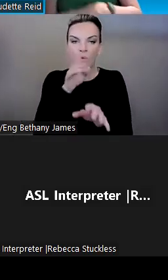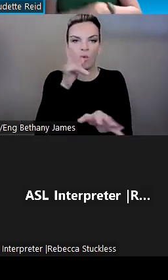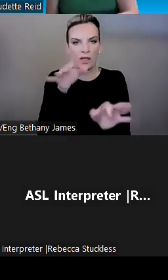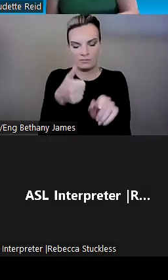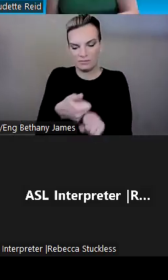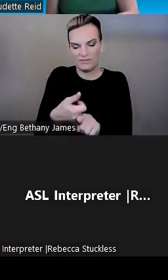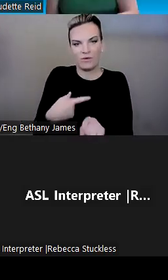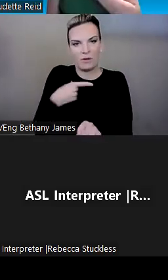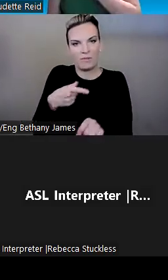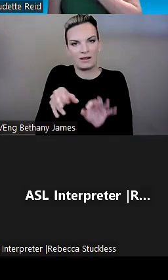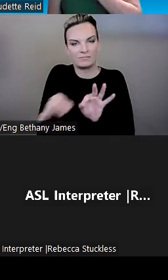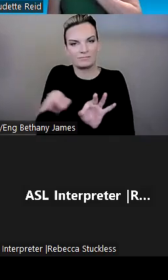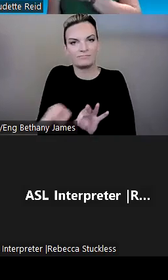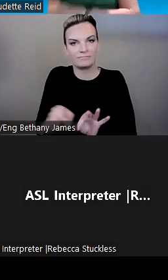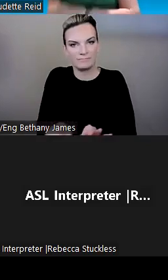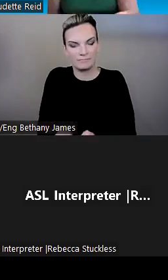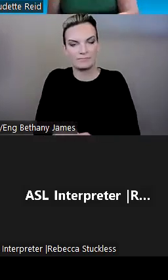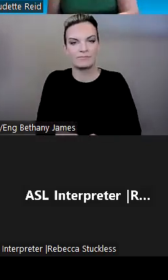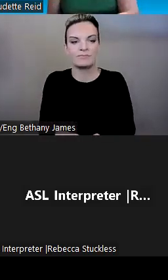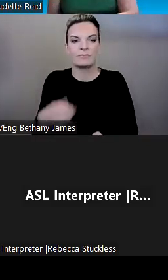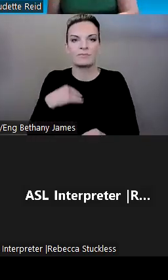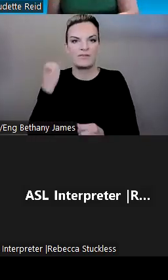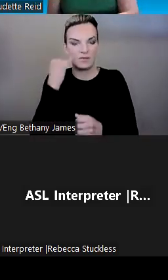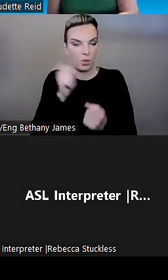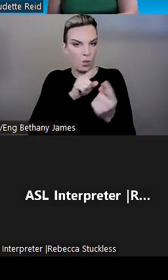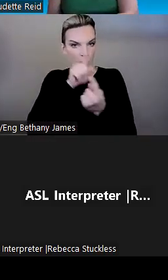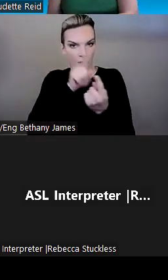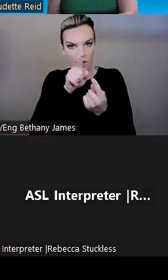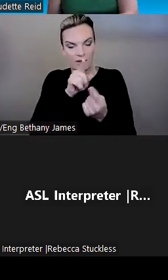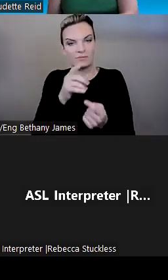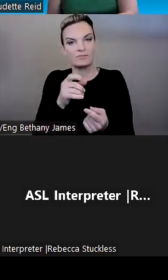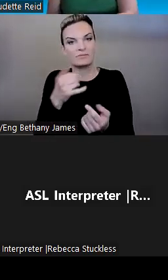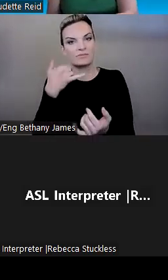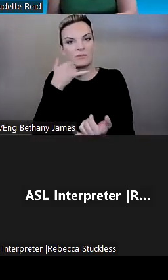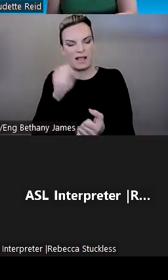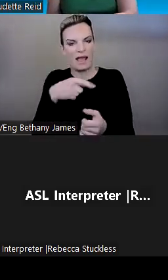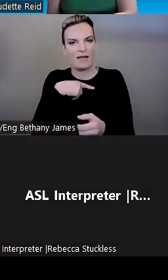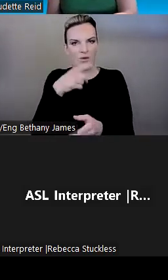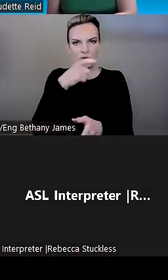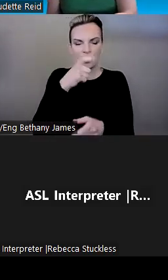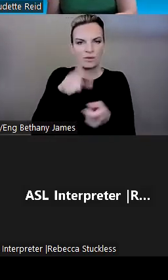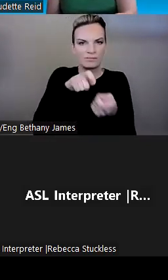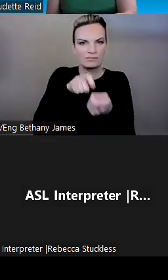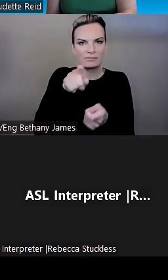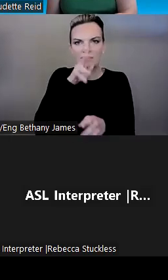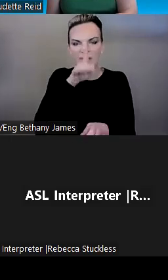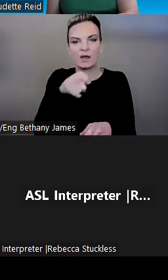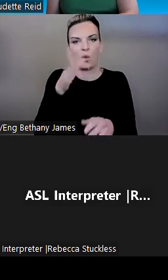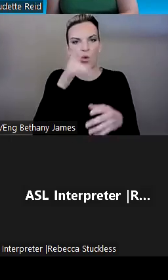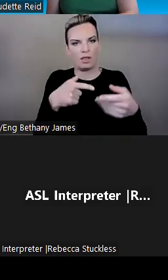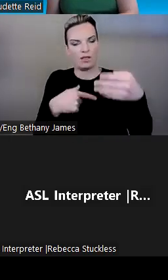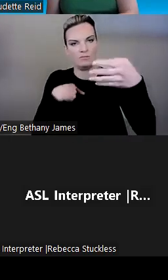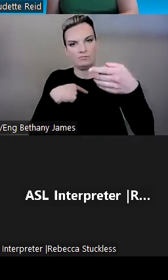FaceTime calls with speech attribution, so you can easily track who's speaking during a group call.